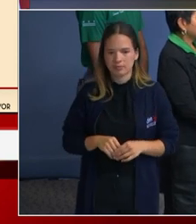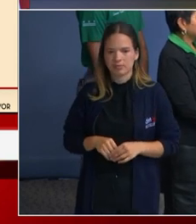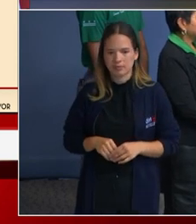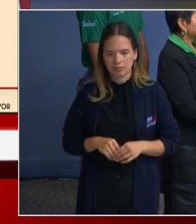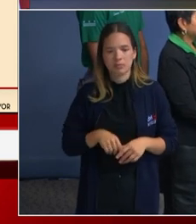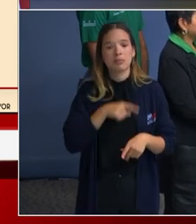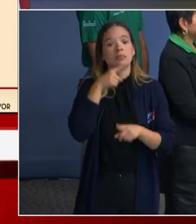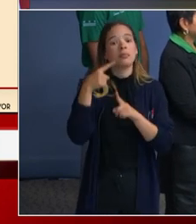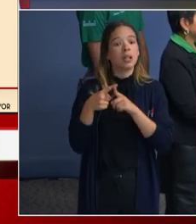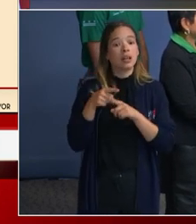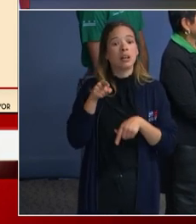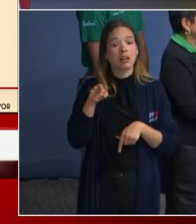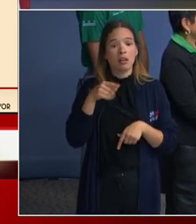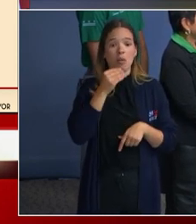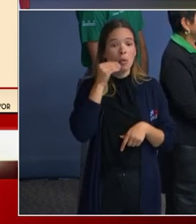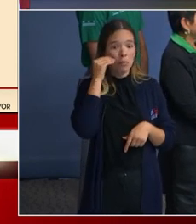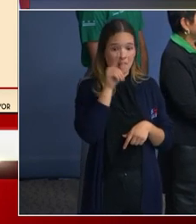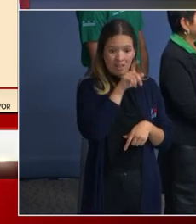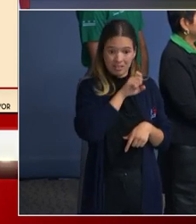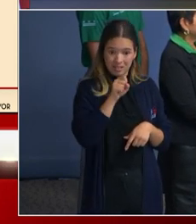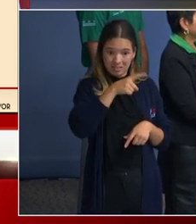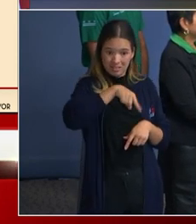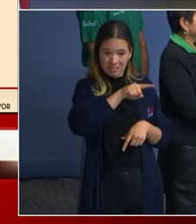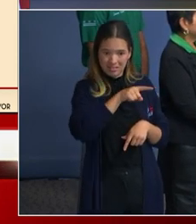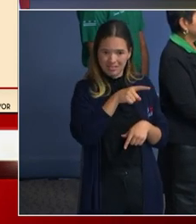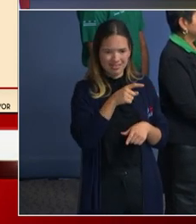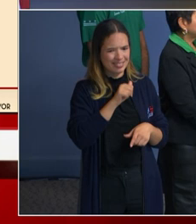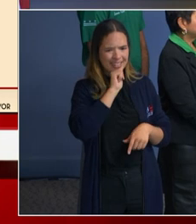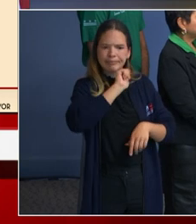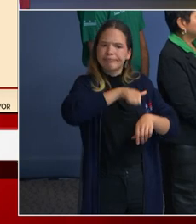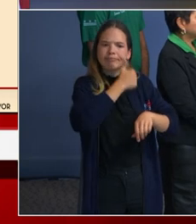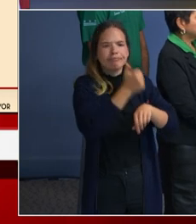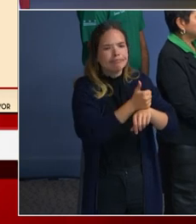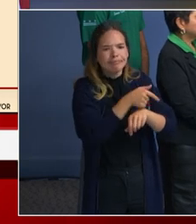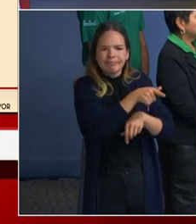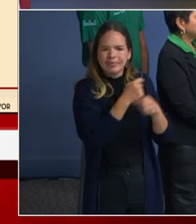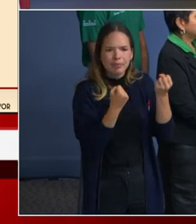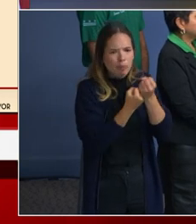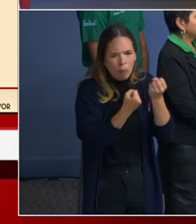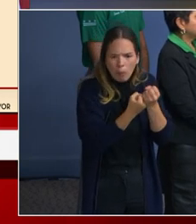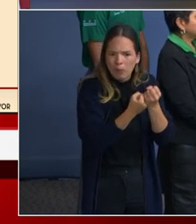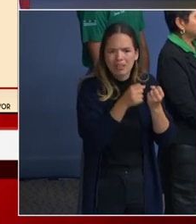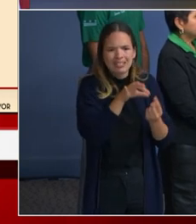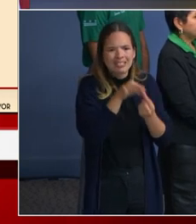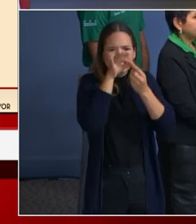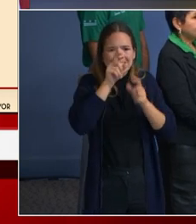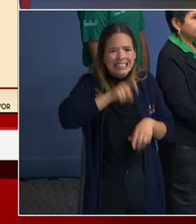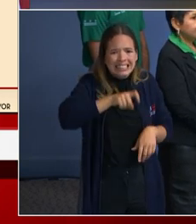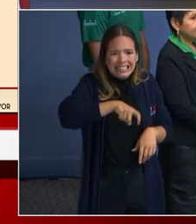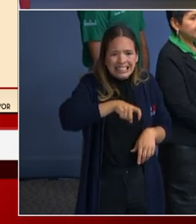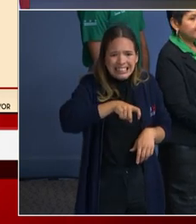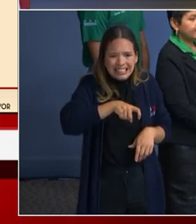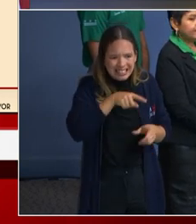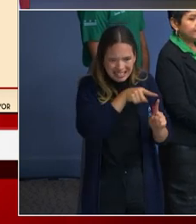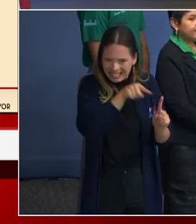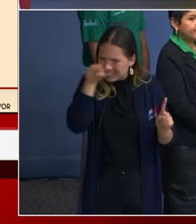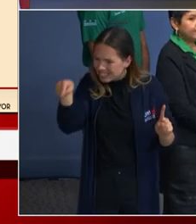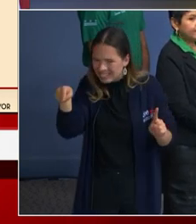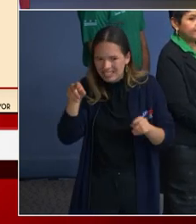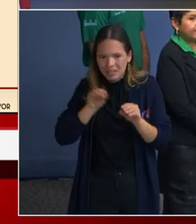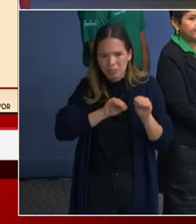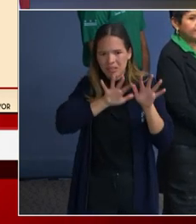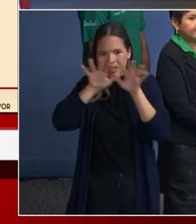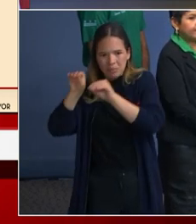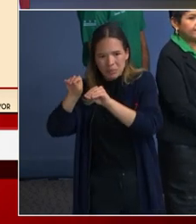homeless services system is not set up to support the unique needs of migrants coming into DC, nor are